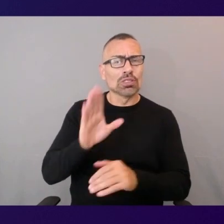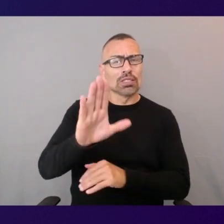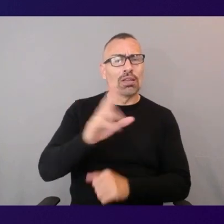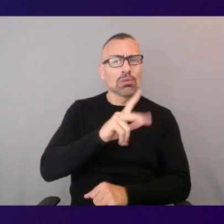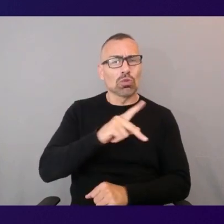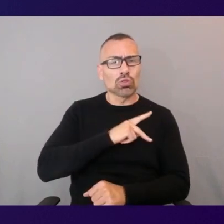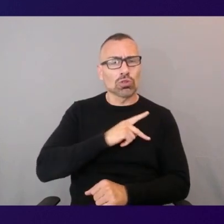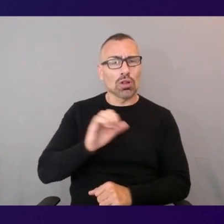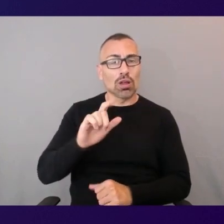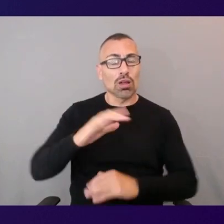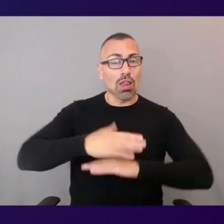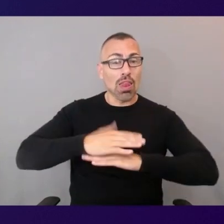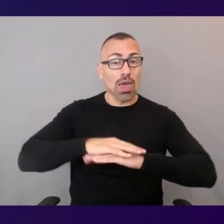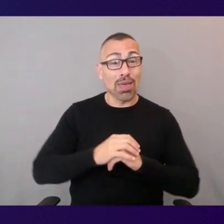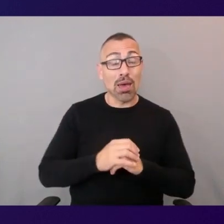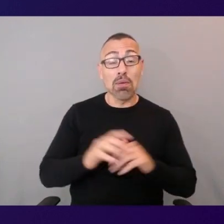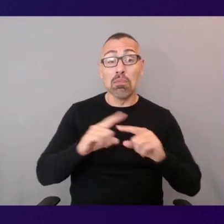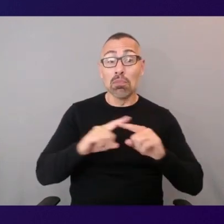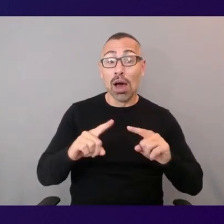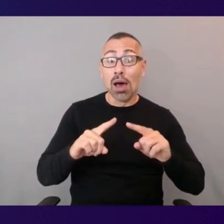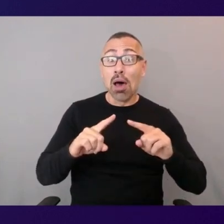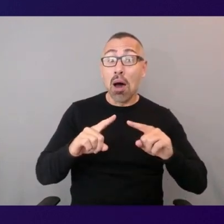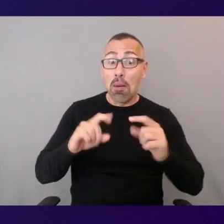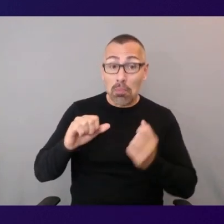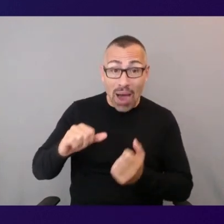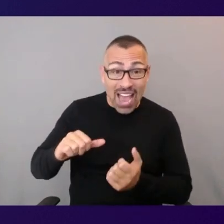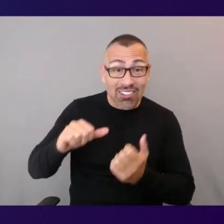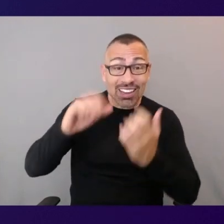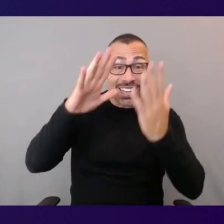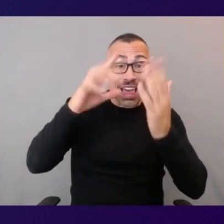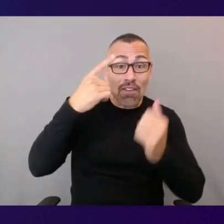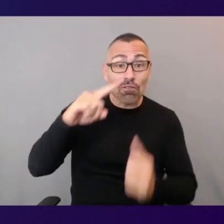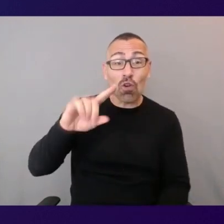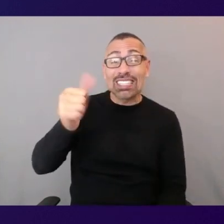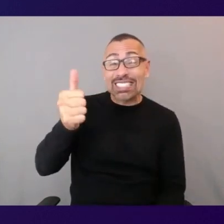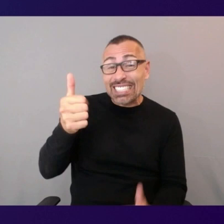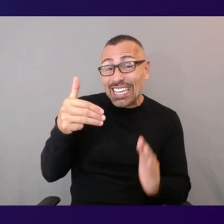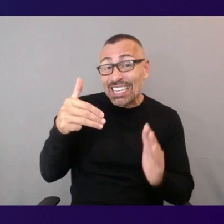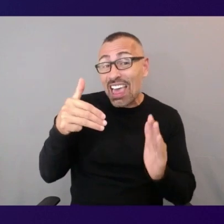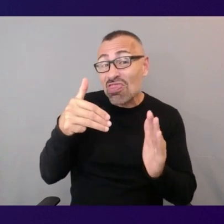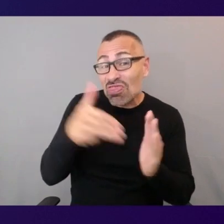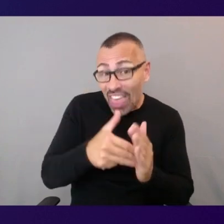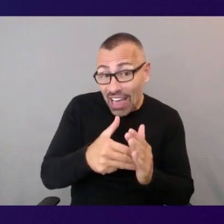for 10,000 users it's huge. Is like a physics problem, right? That turns into